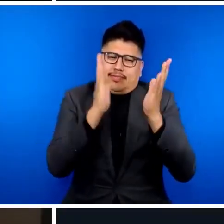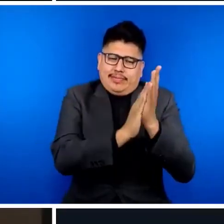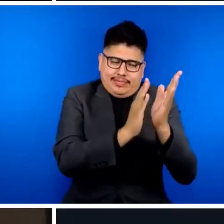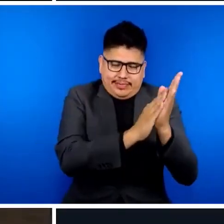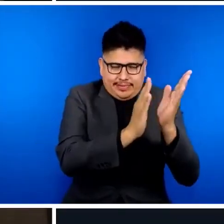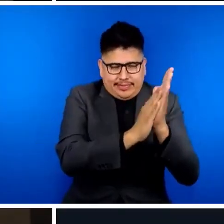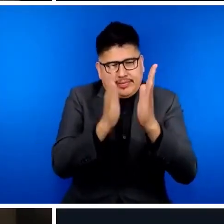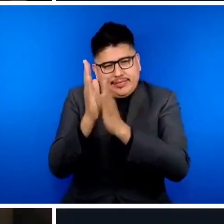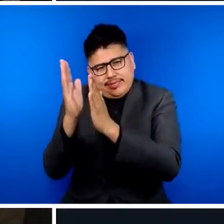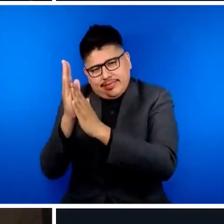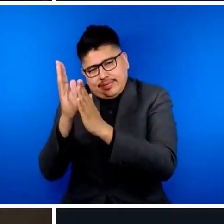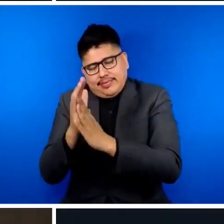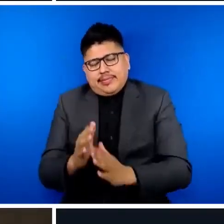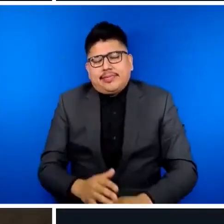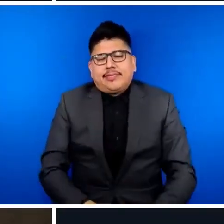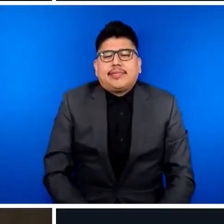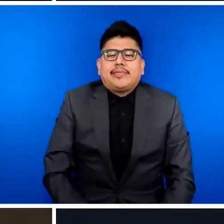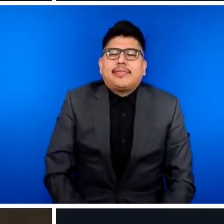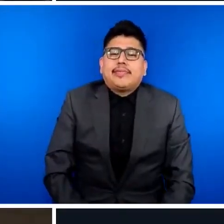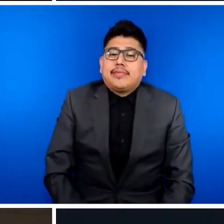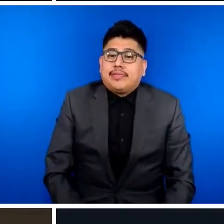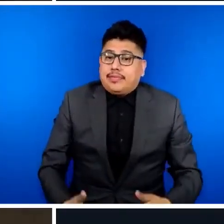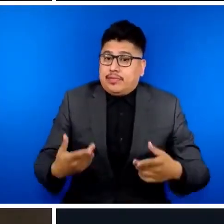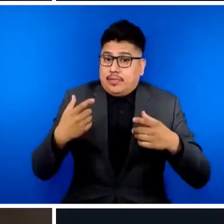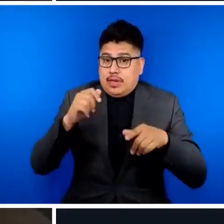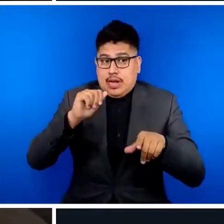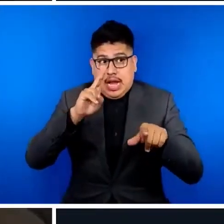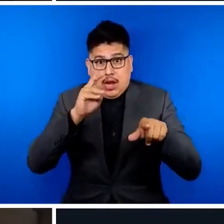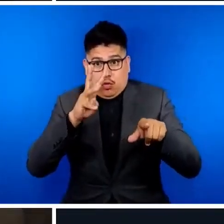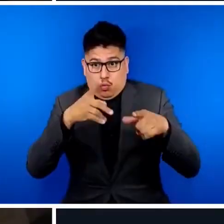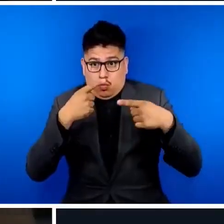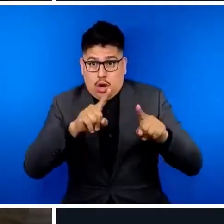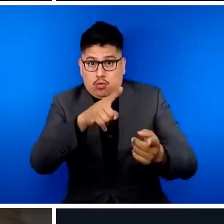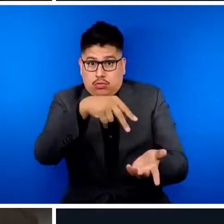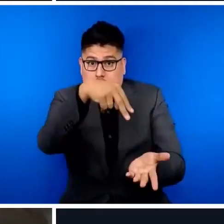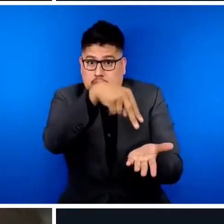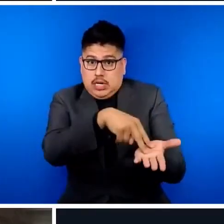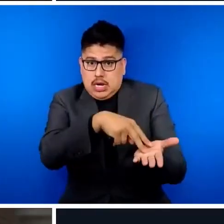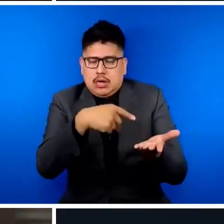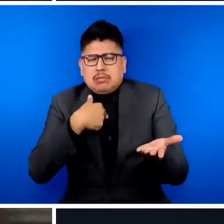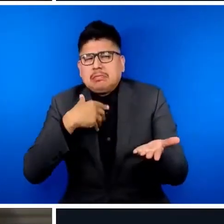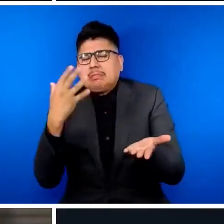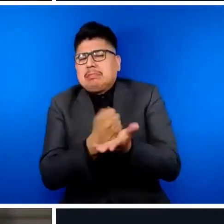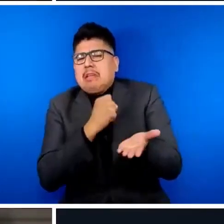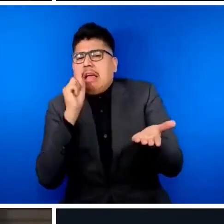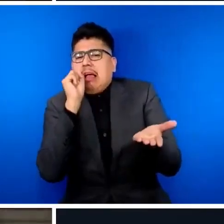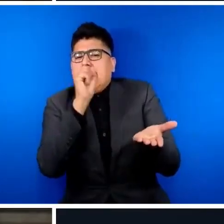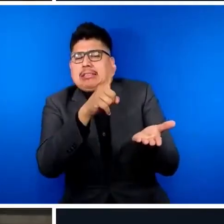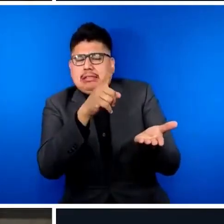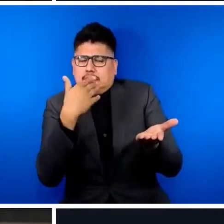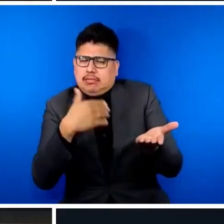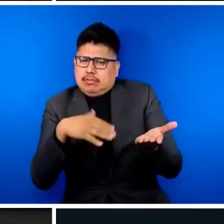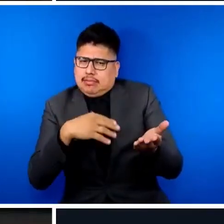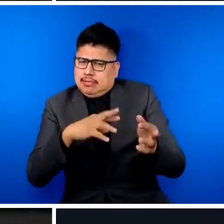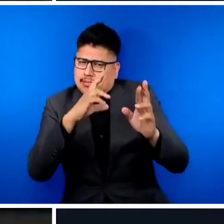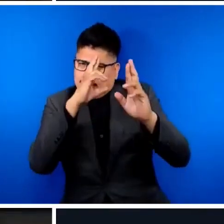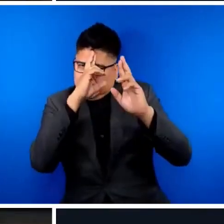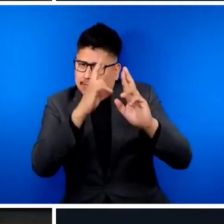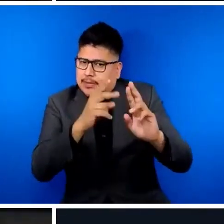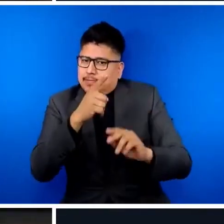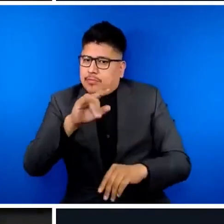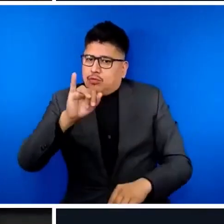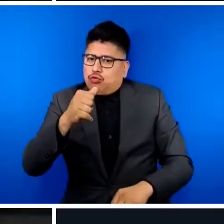So, Andrew, while you're up, now I'm going to ask a highly respected General James Seward to present